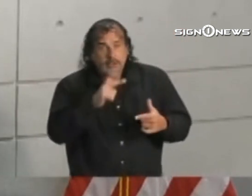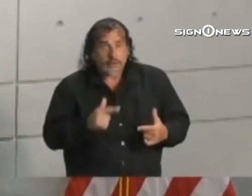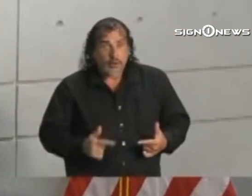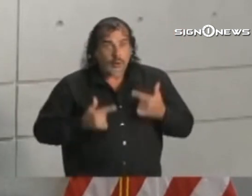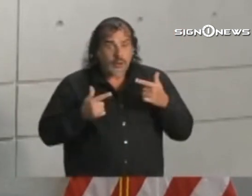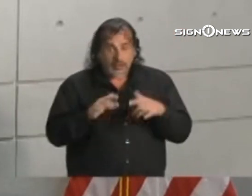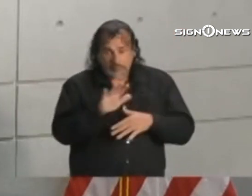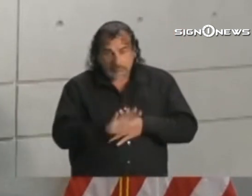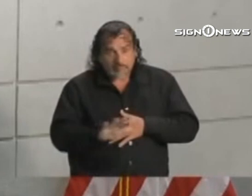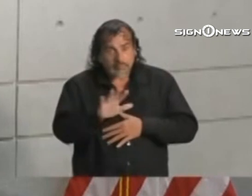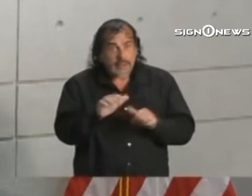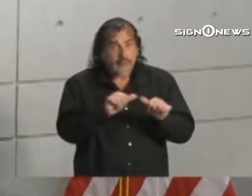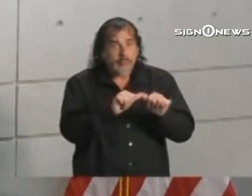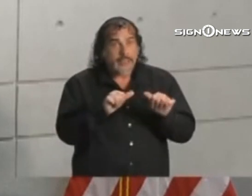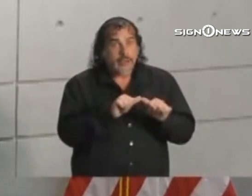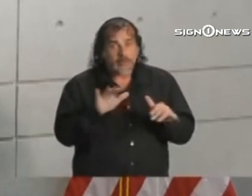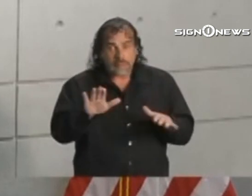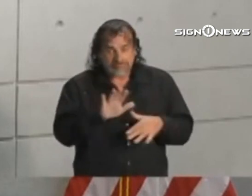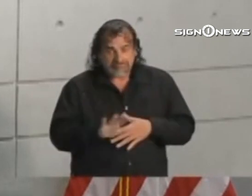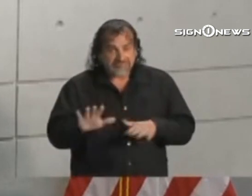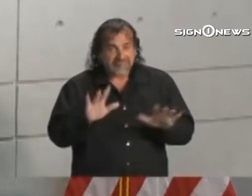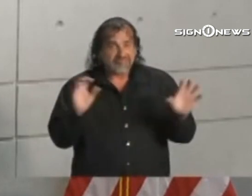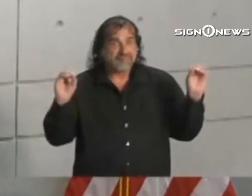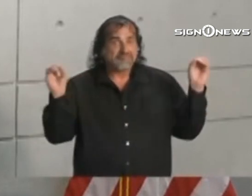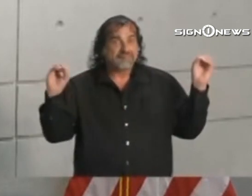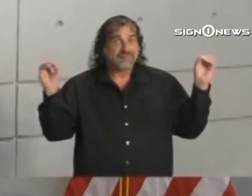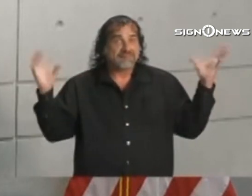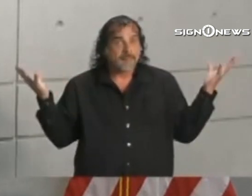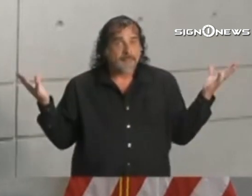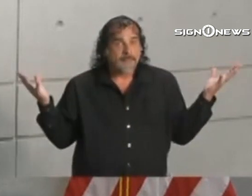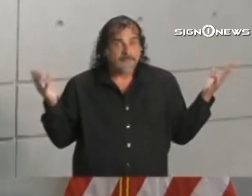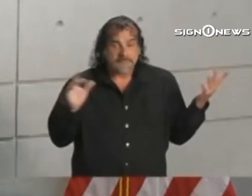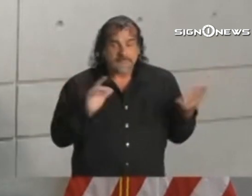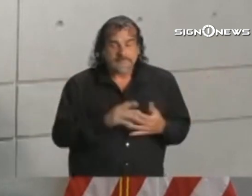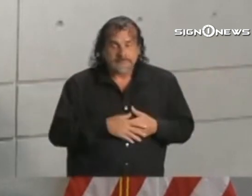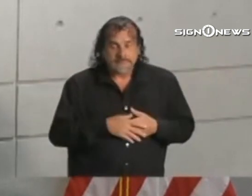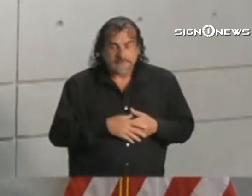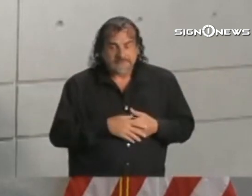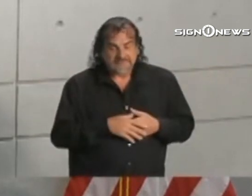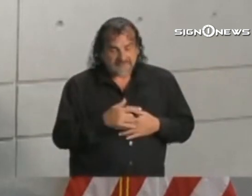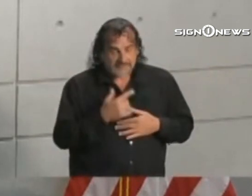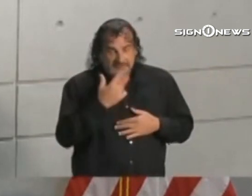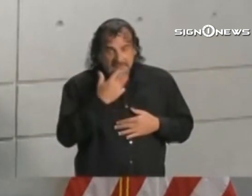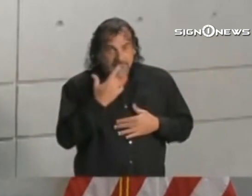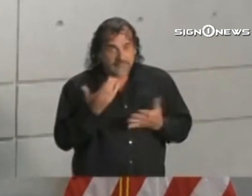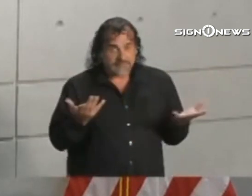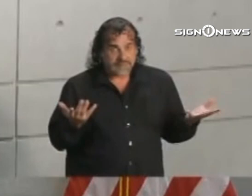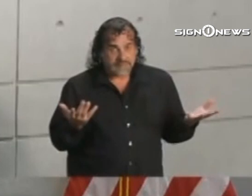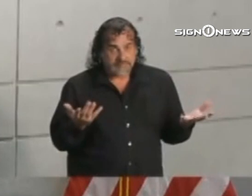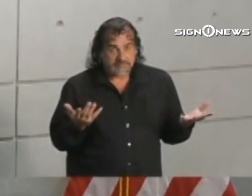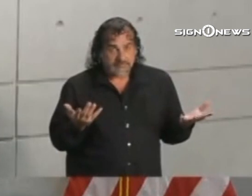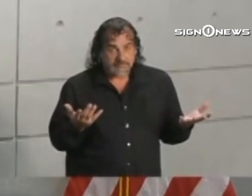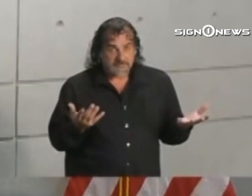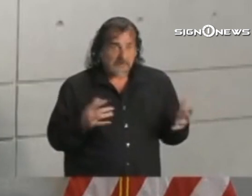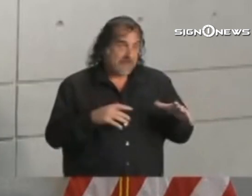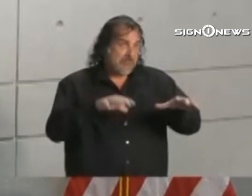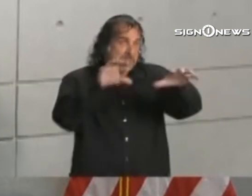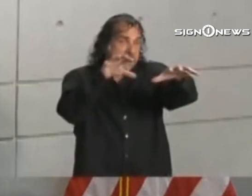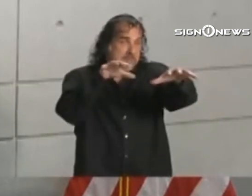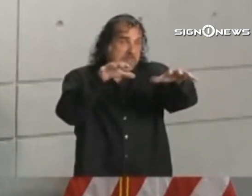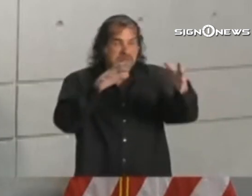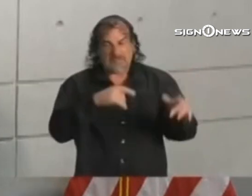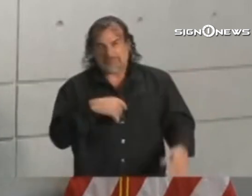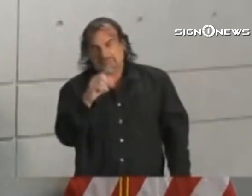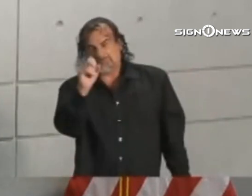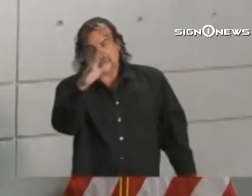around Columbia or don't live in Hancock or Harrison or Pearl River counties, and they may say, well, we're going to get some rain, but it's going to be